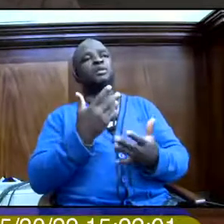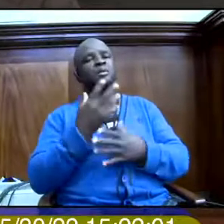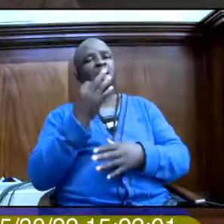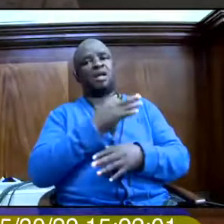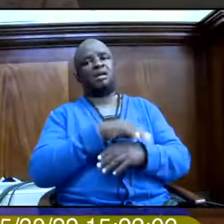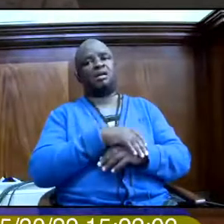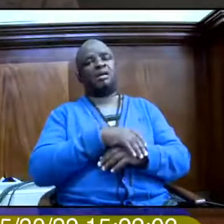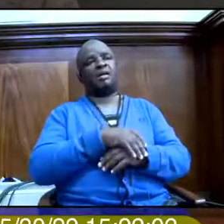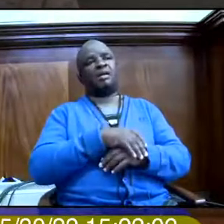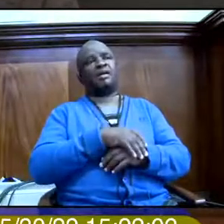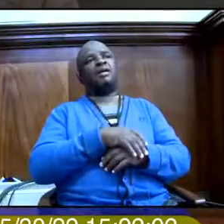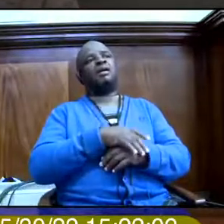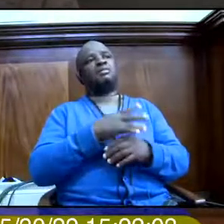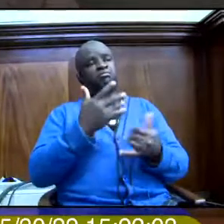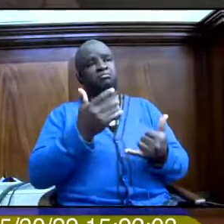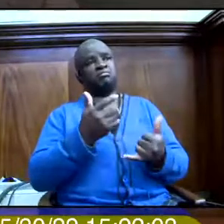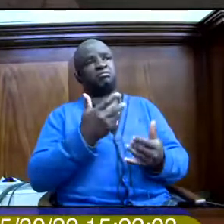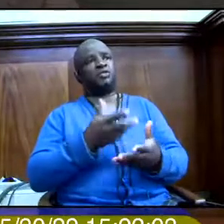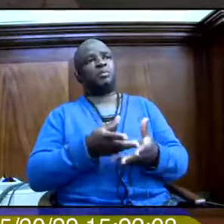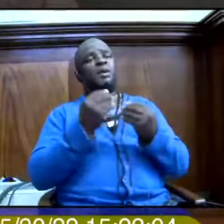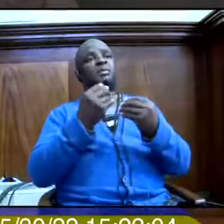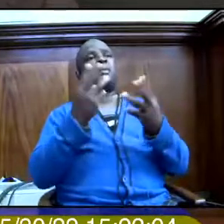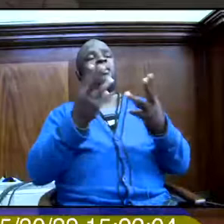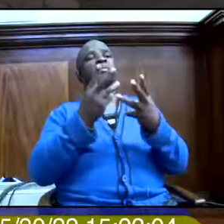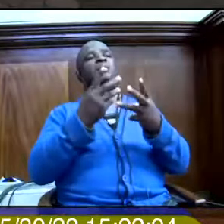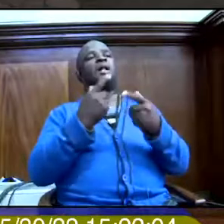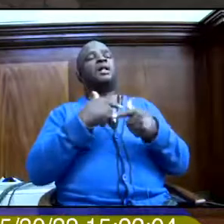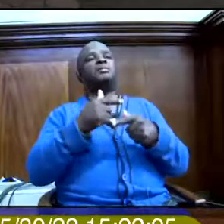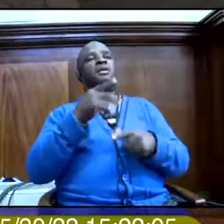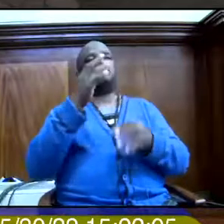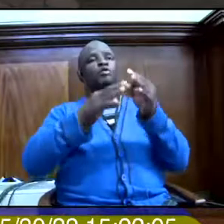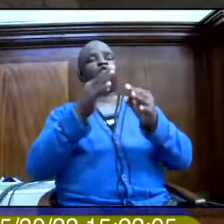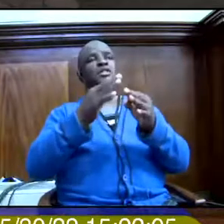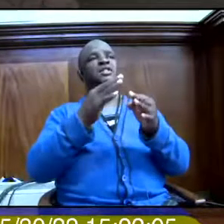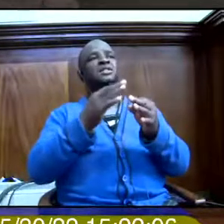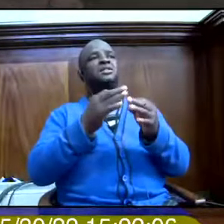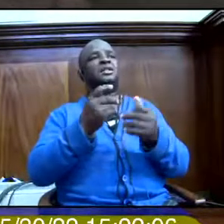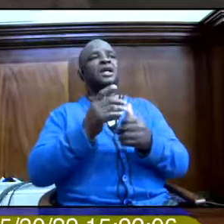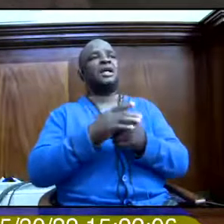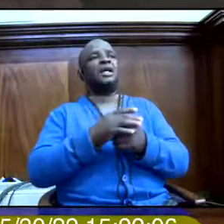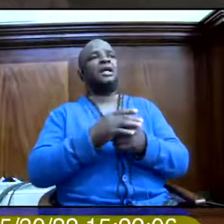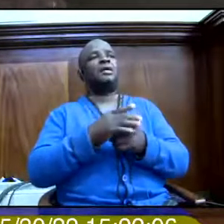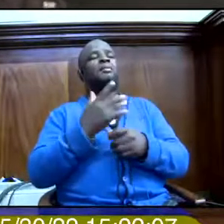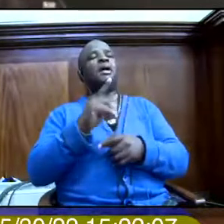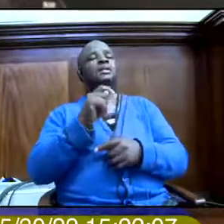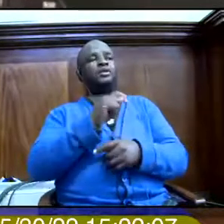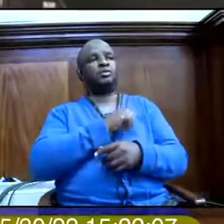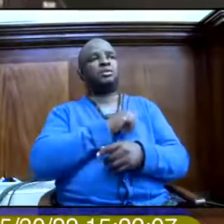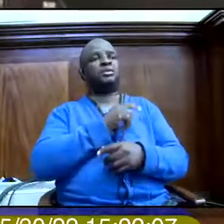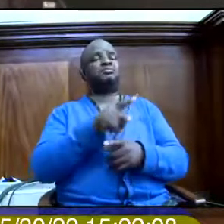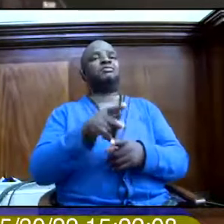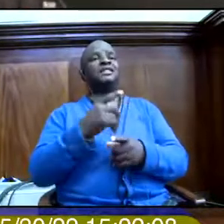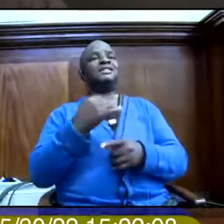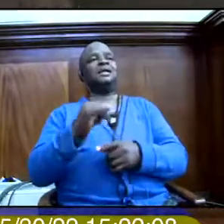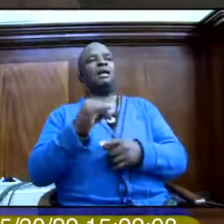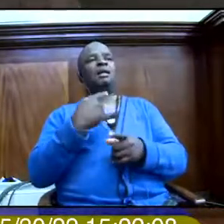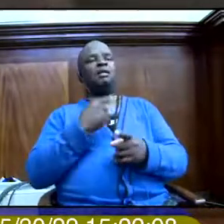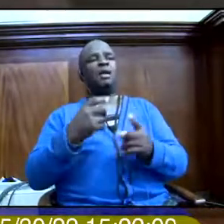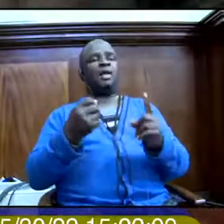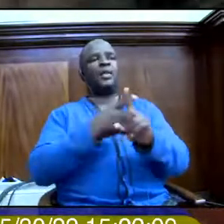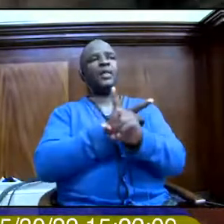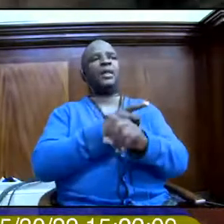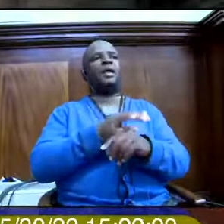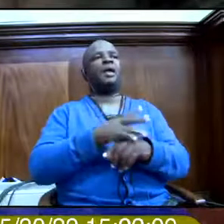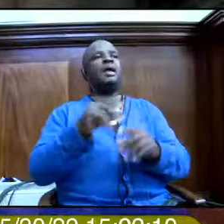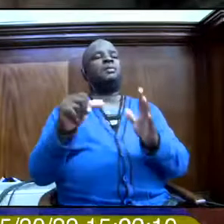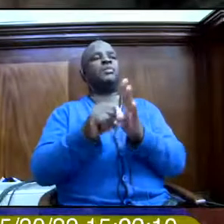that we get the caliber of politicians that we deserve but this too misses the point the fact